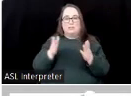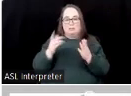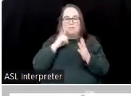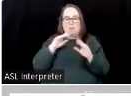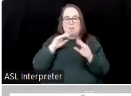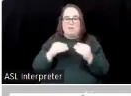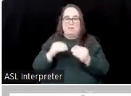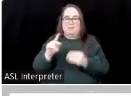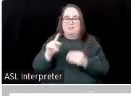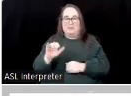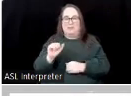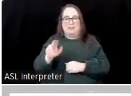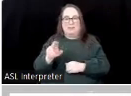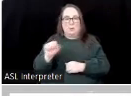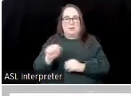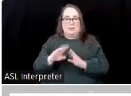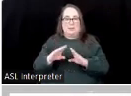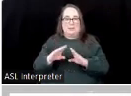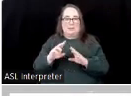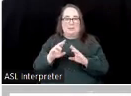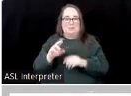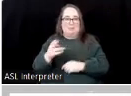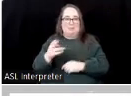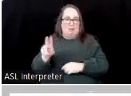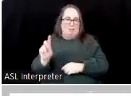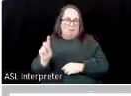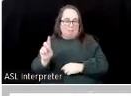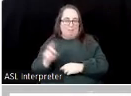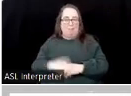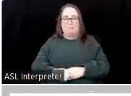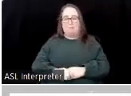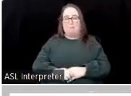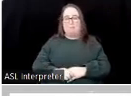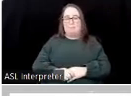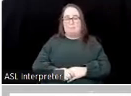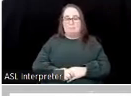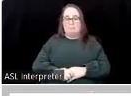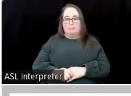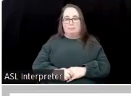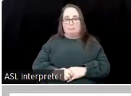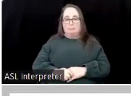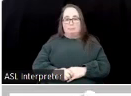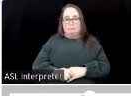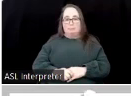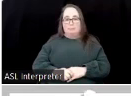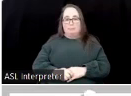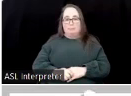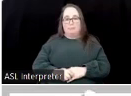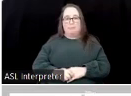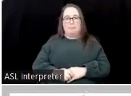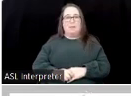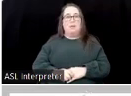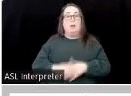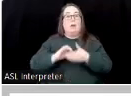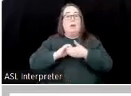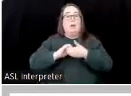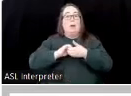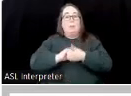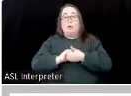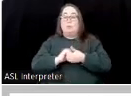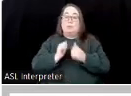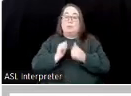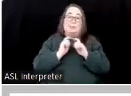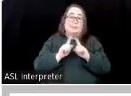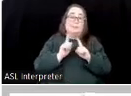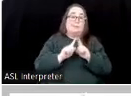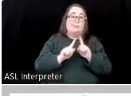Secretary at the U.S. Department of Housing and Urban Development, or HUD. Partnerships across disability, aging, health,